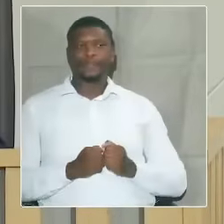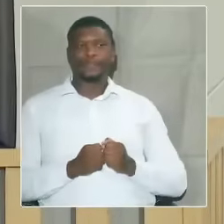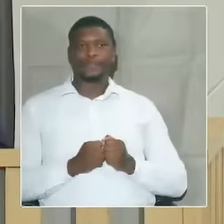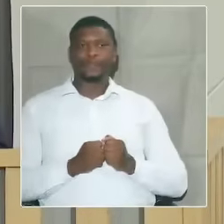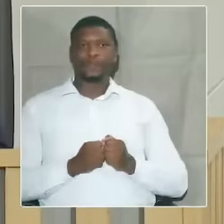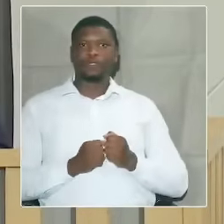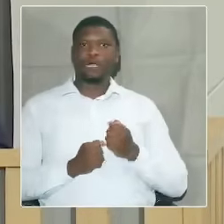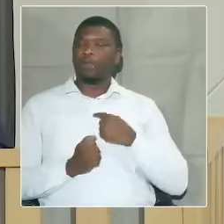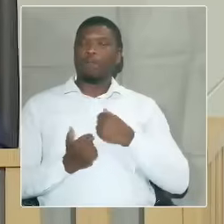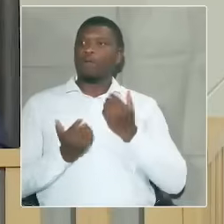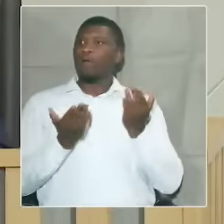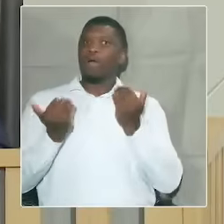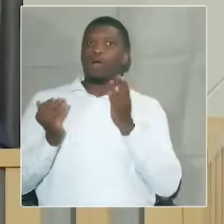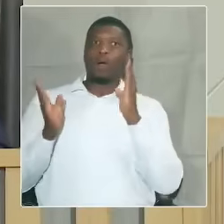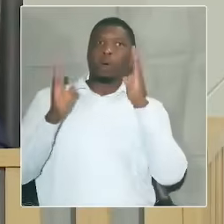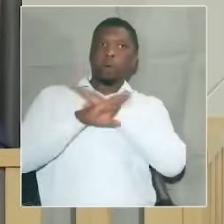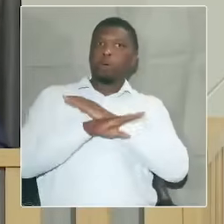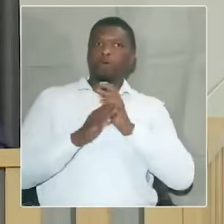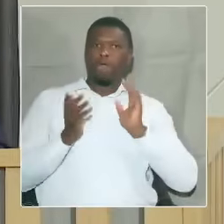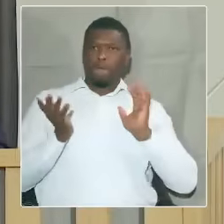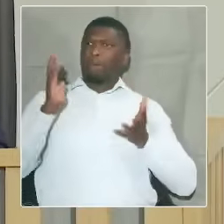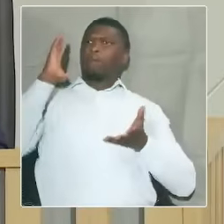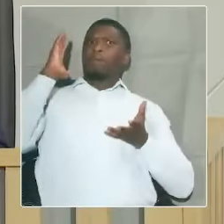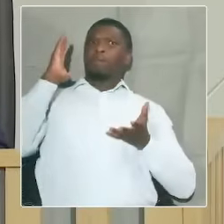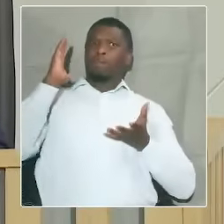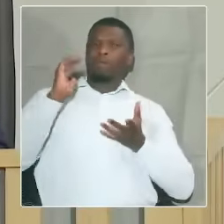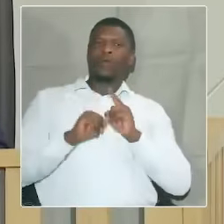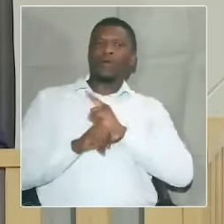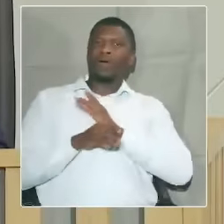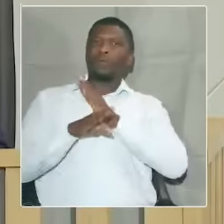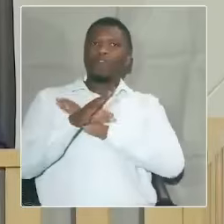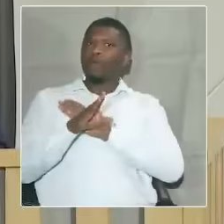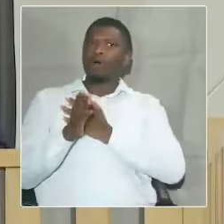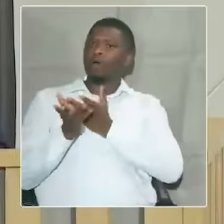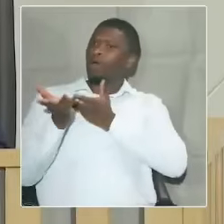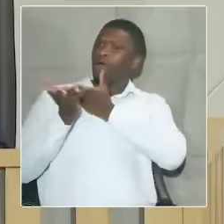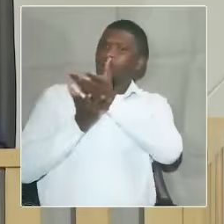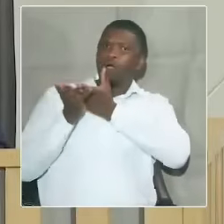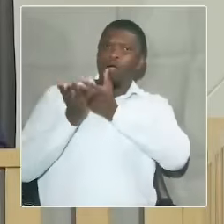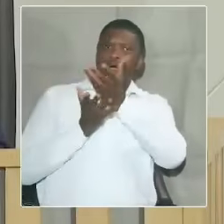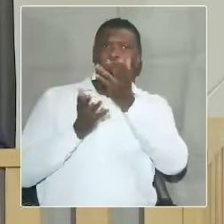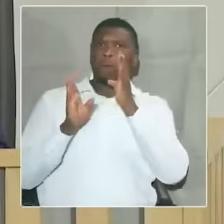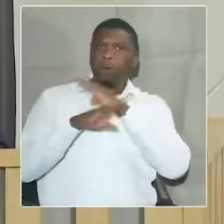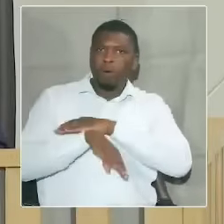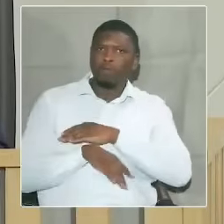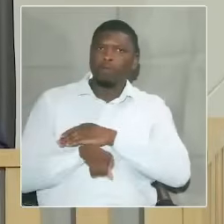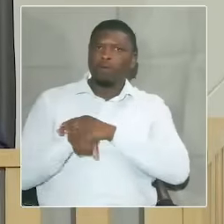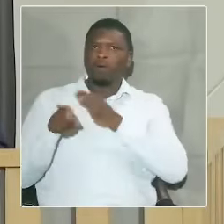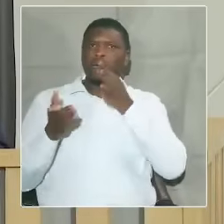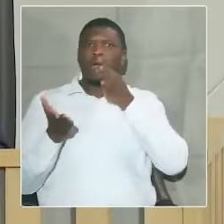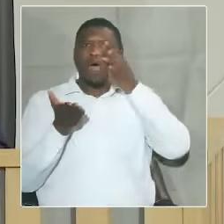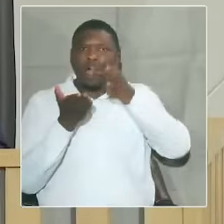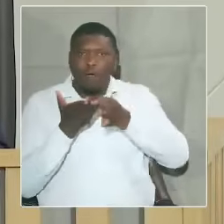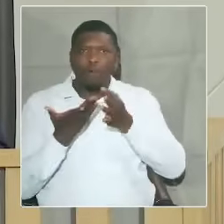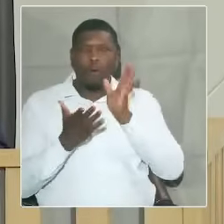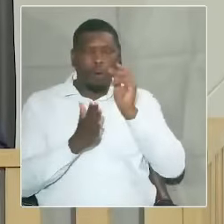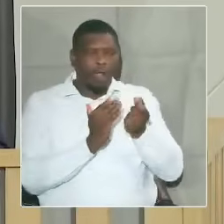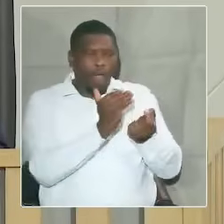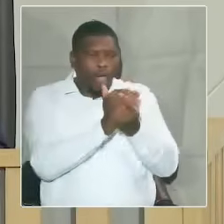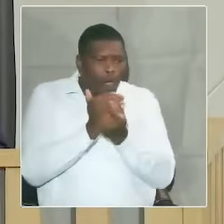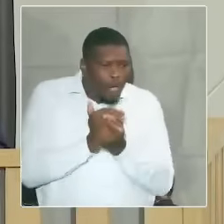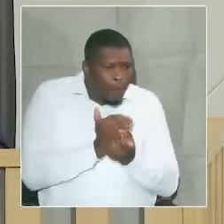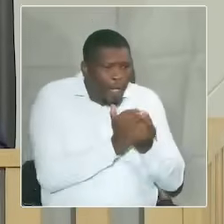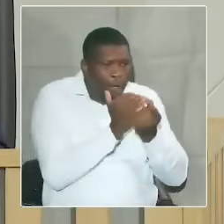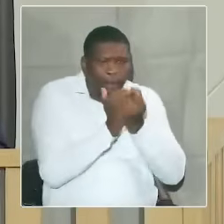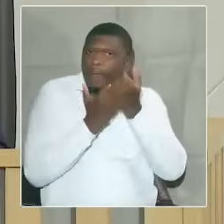and perplexing, as there had been no communication or indication suggesting that such a drastic